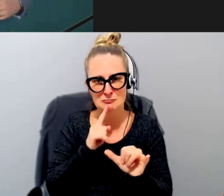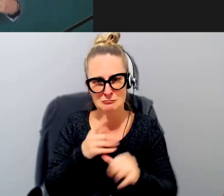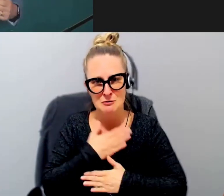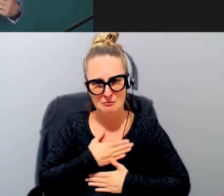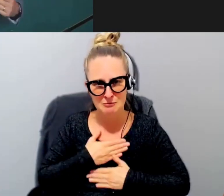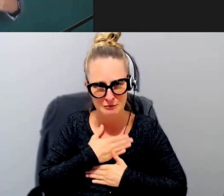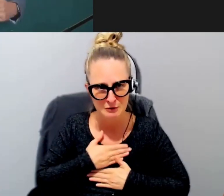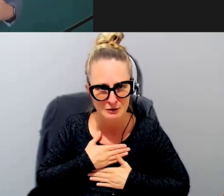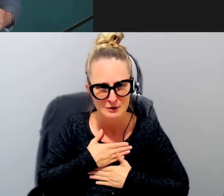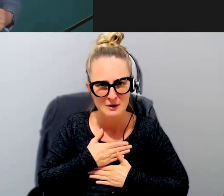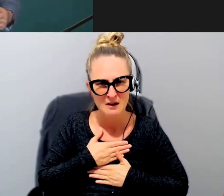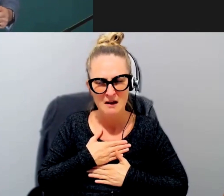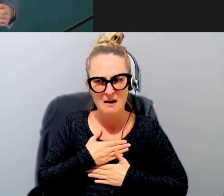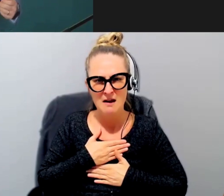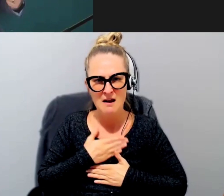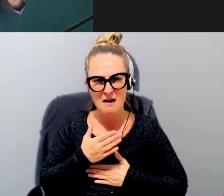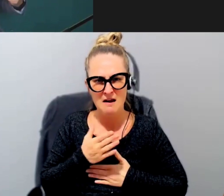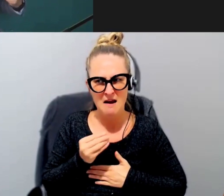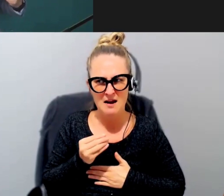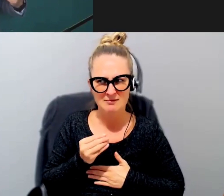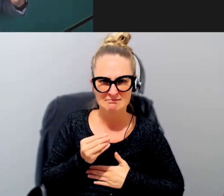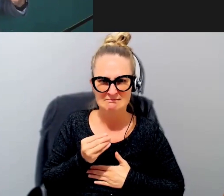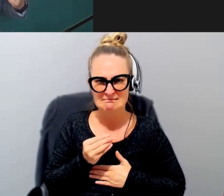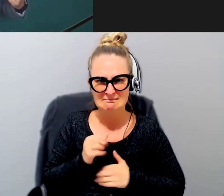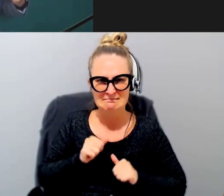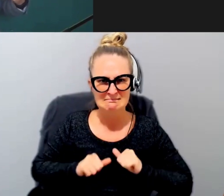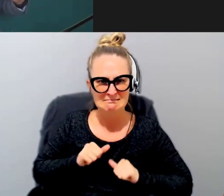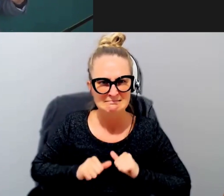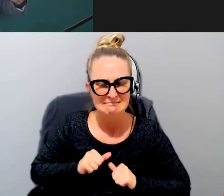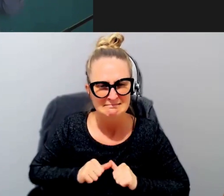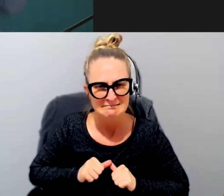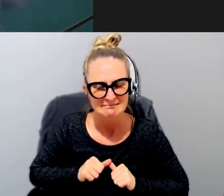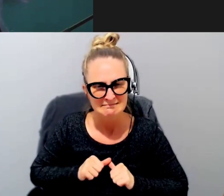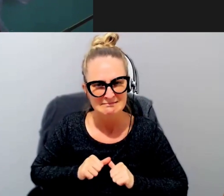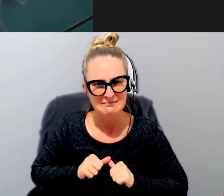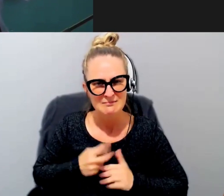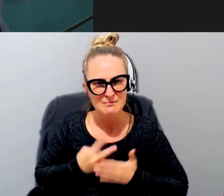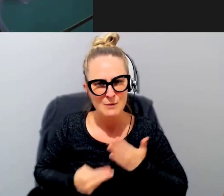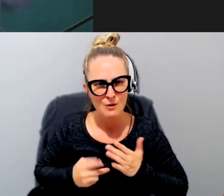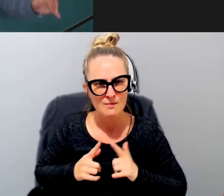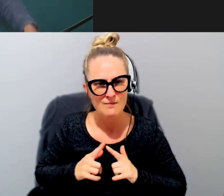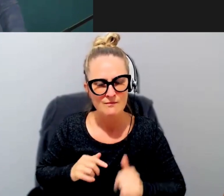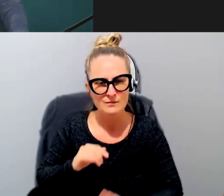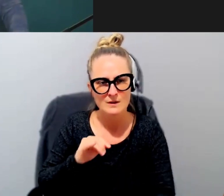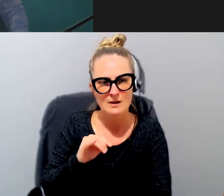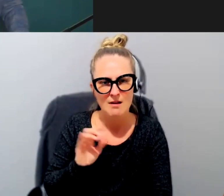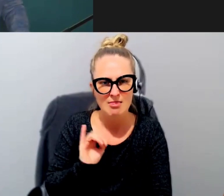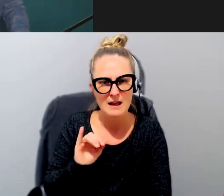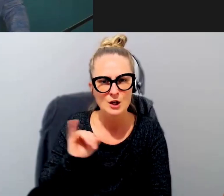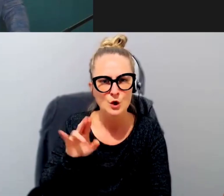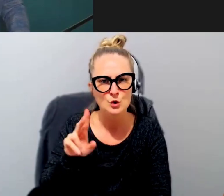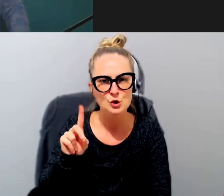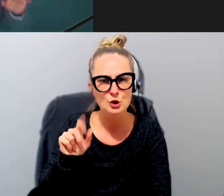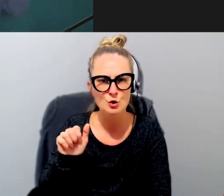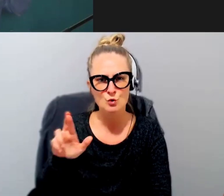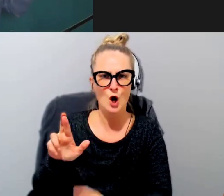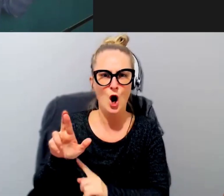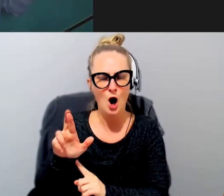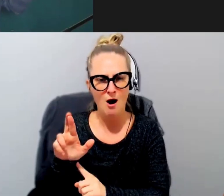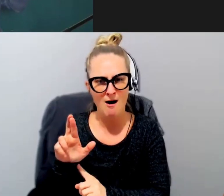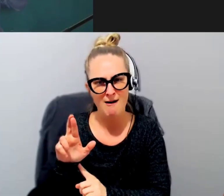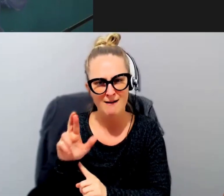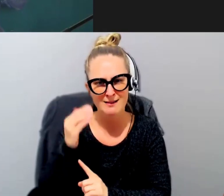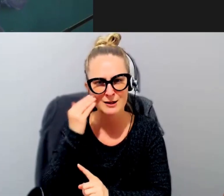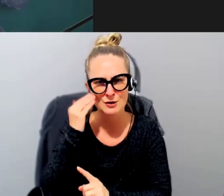deeply discomforted by. And I have Judar, and and that's going